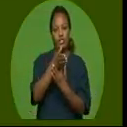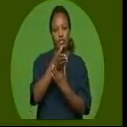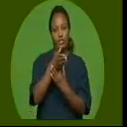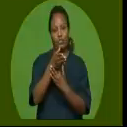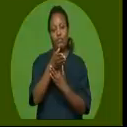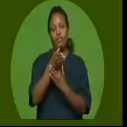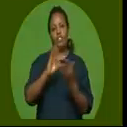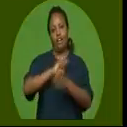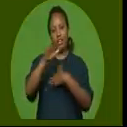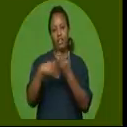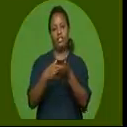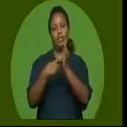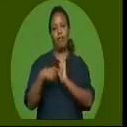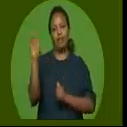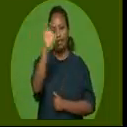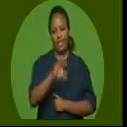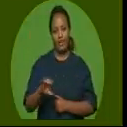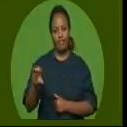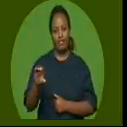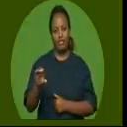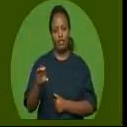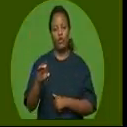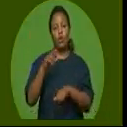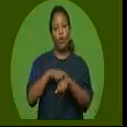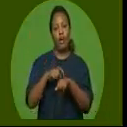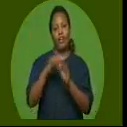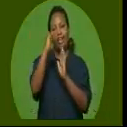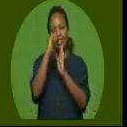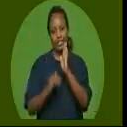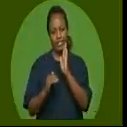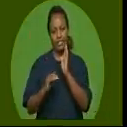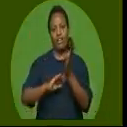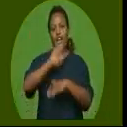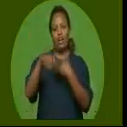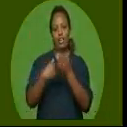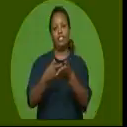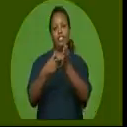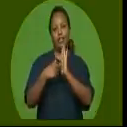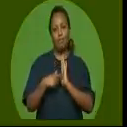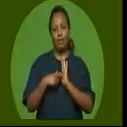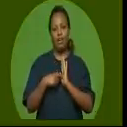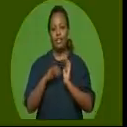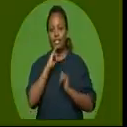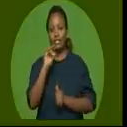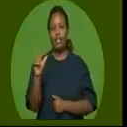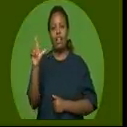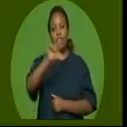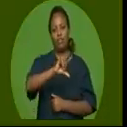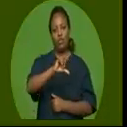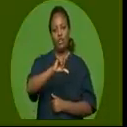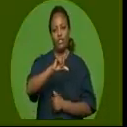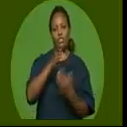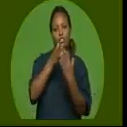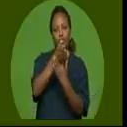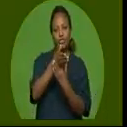shift of the aggregate demand curve, while a decrease in aggregate demand is a